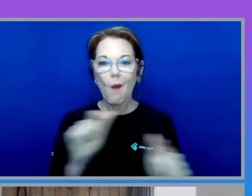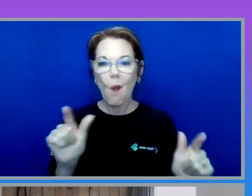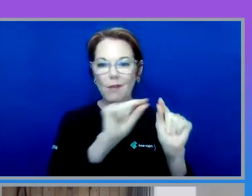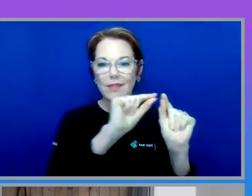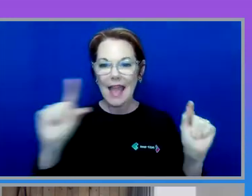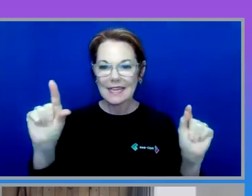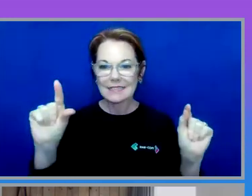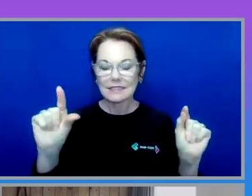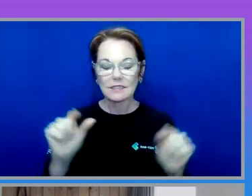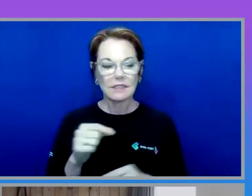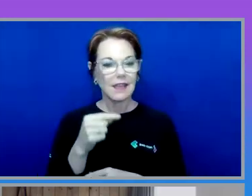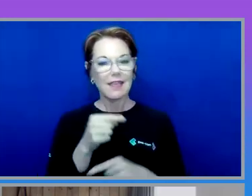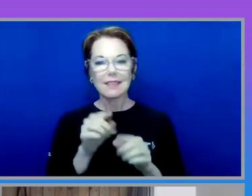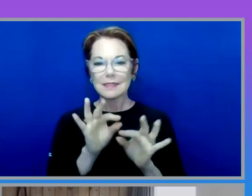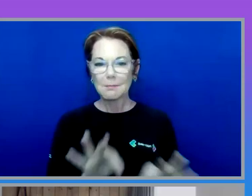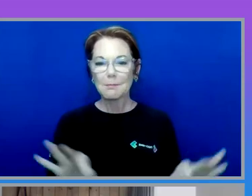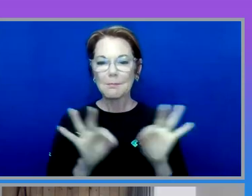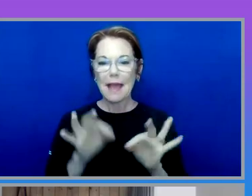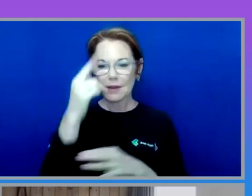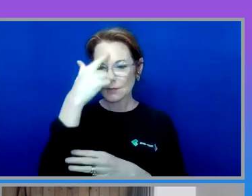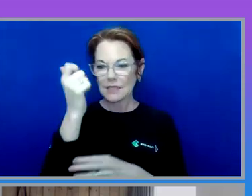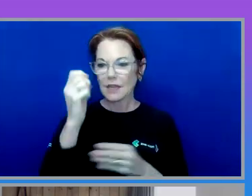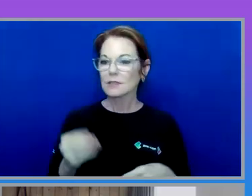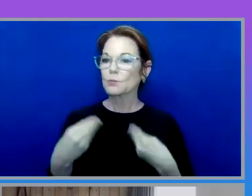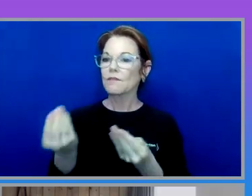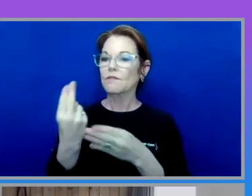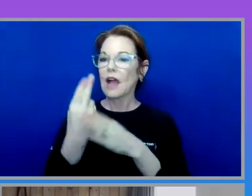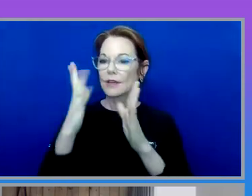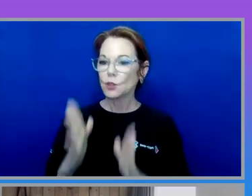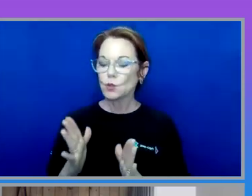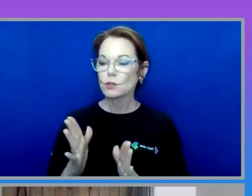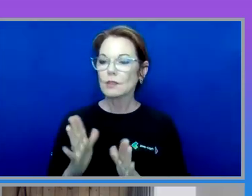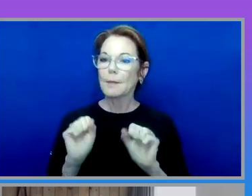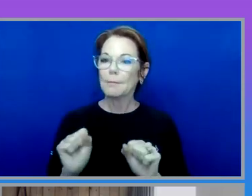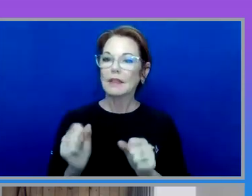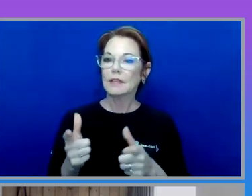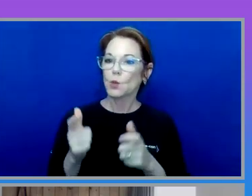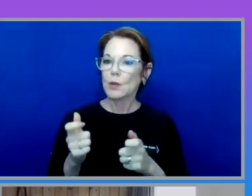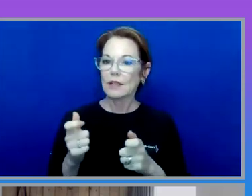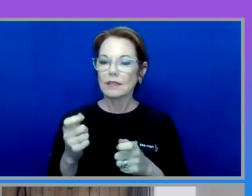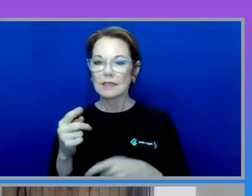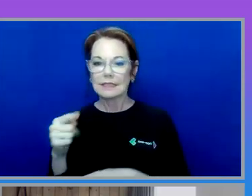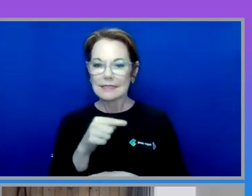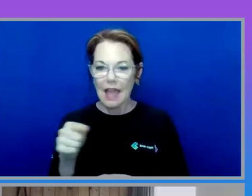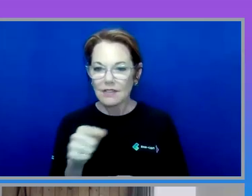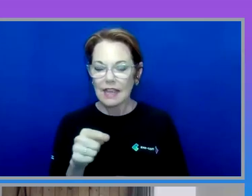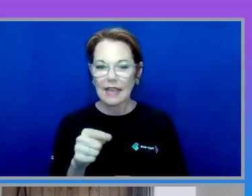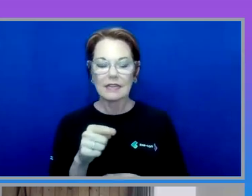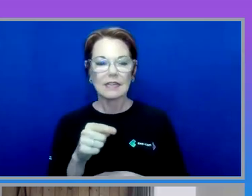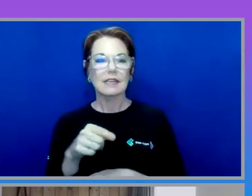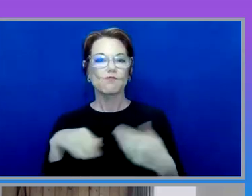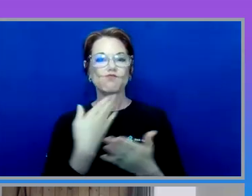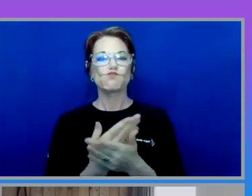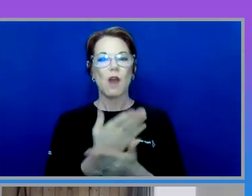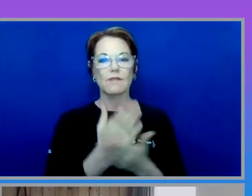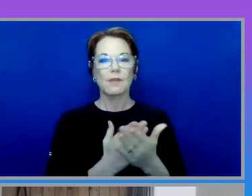This matters because it provides users the way to quickly navigate to the part of the page that they care about, or get an overall